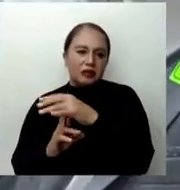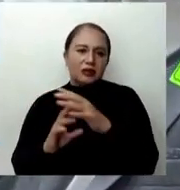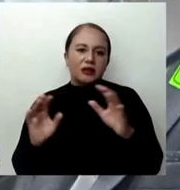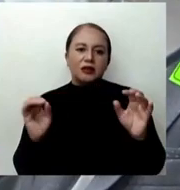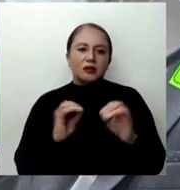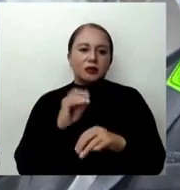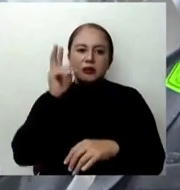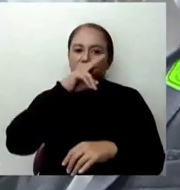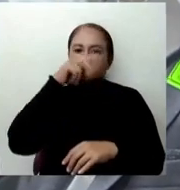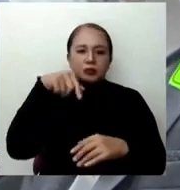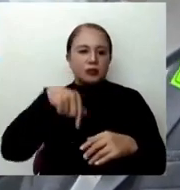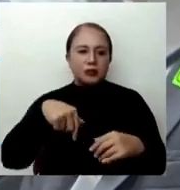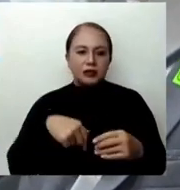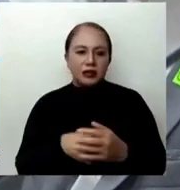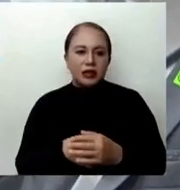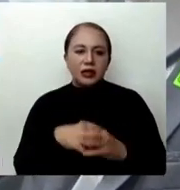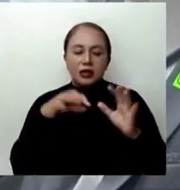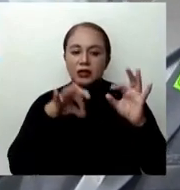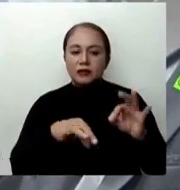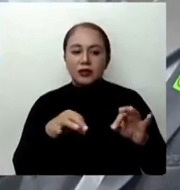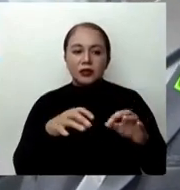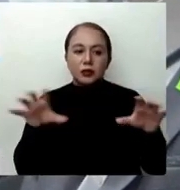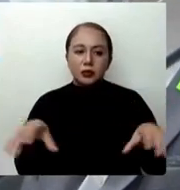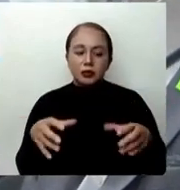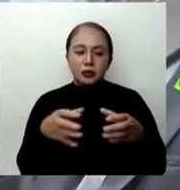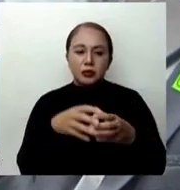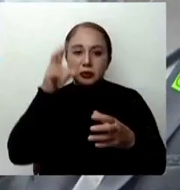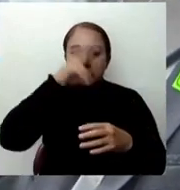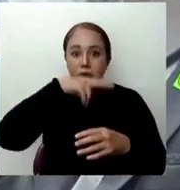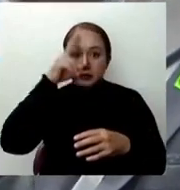here. If this committee commits a mistake,